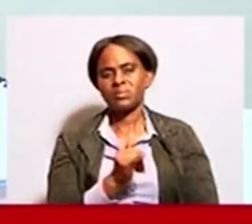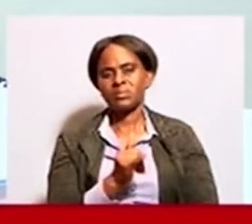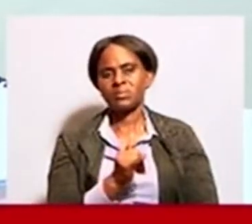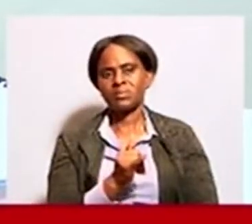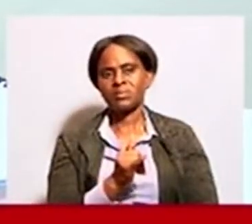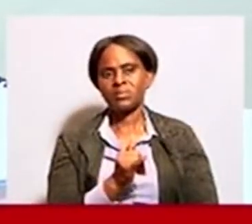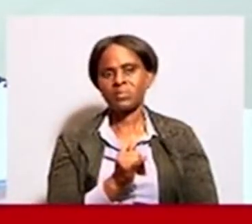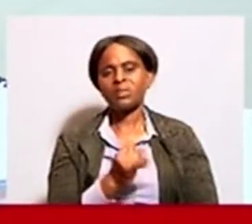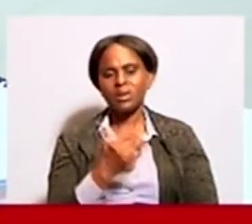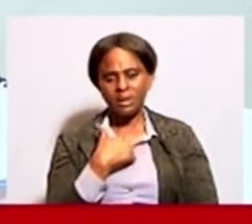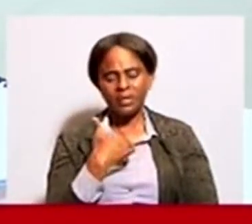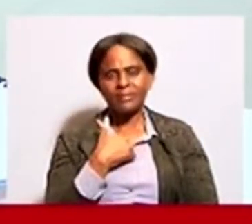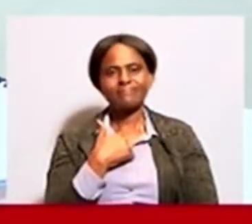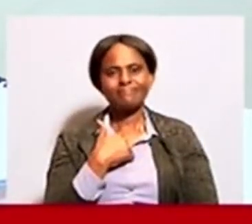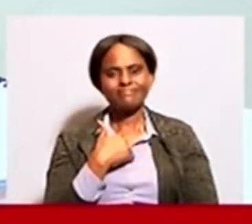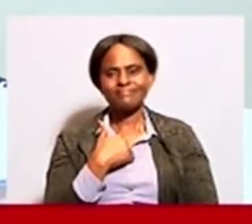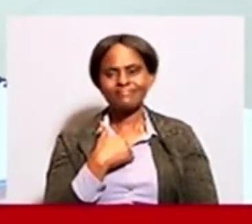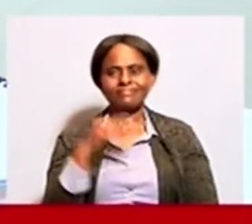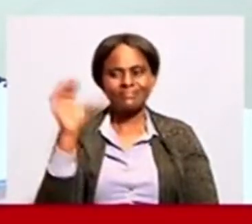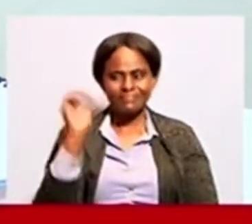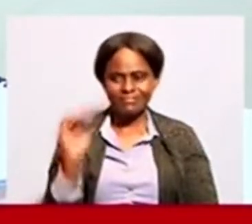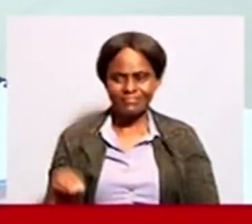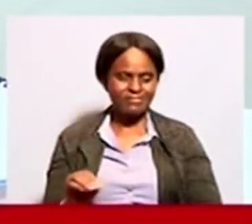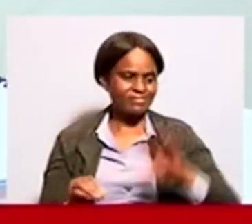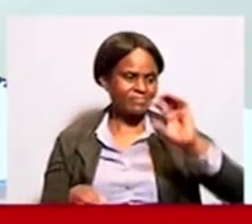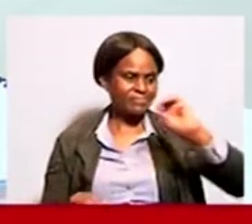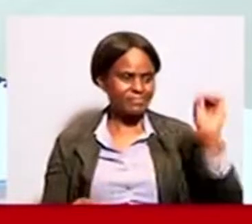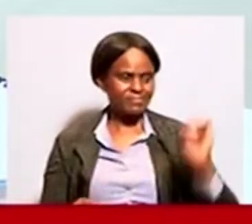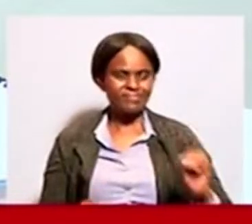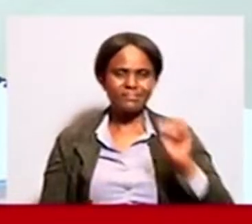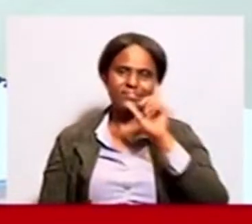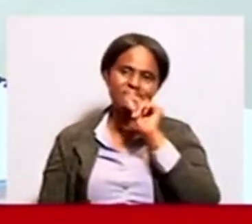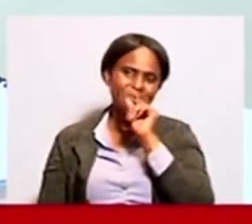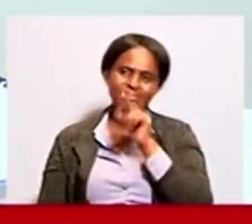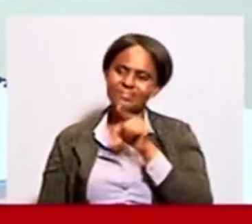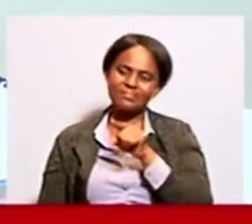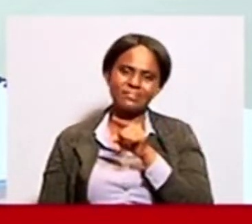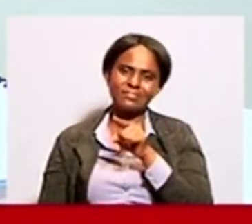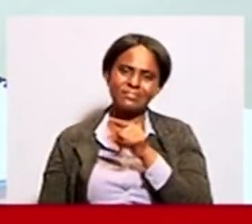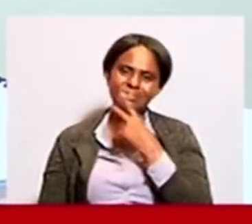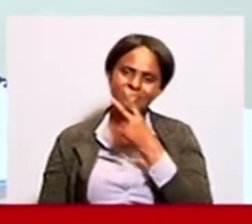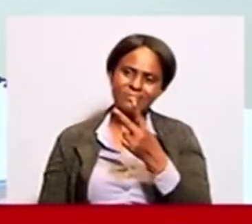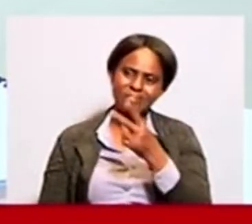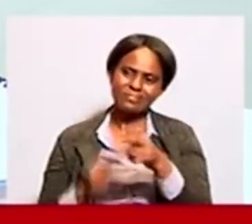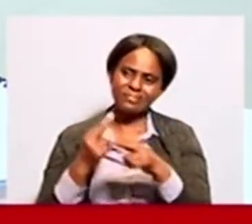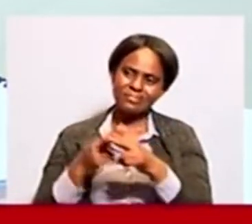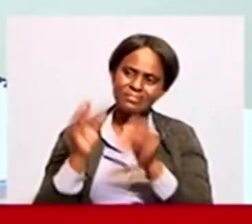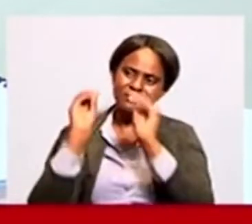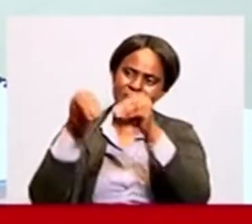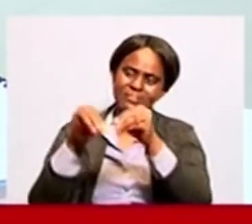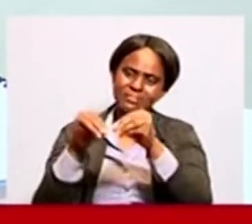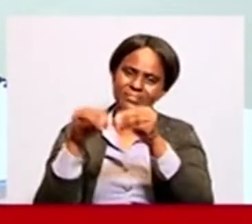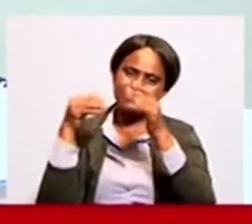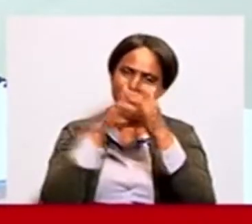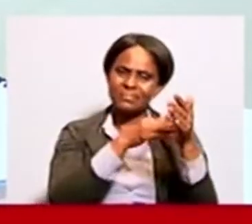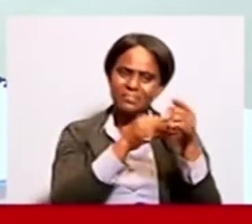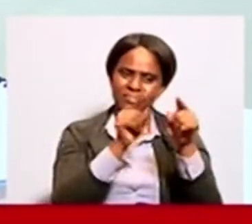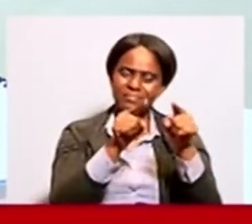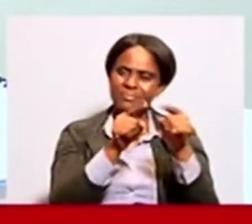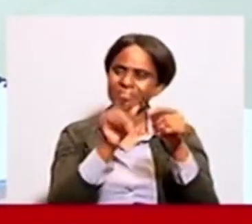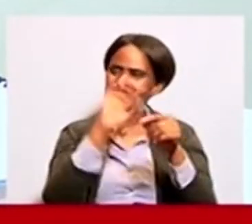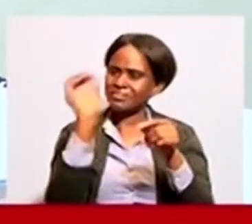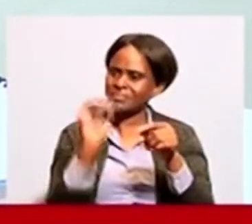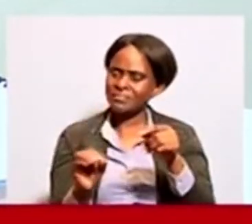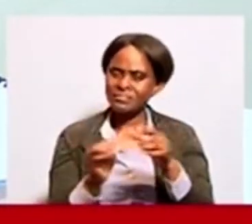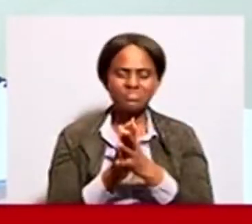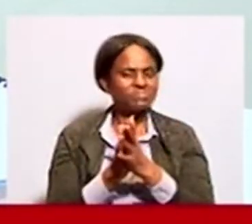And when you have this burning rate, you look at the percentage of Livingstone, and you look at the name that is put against that burning rate. It's